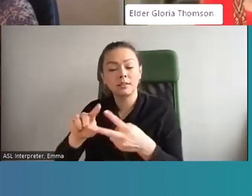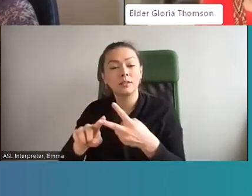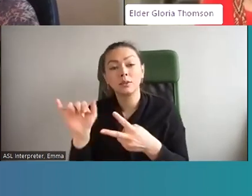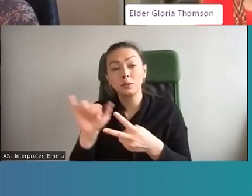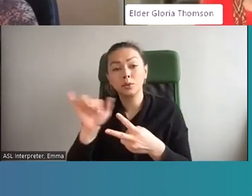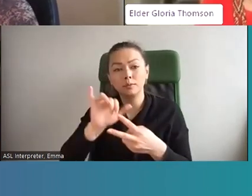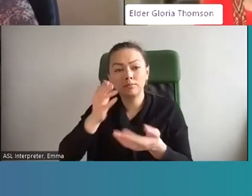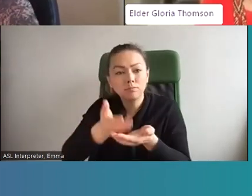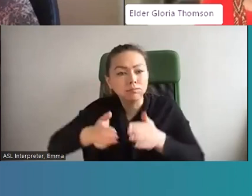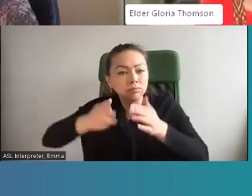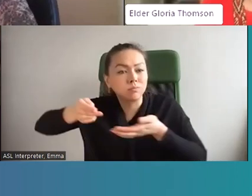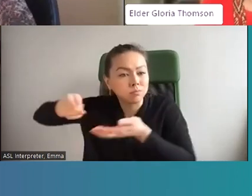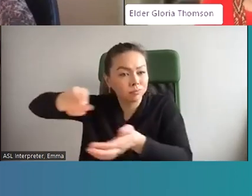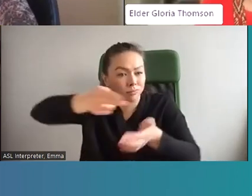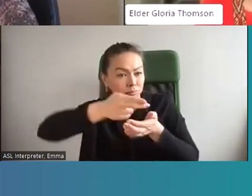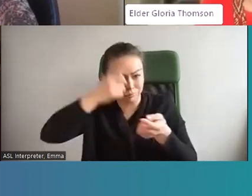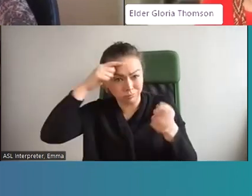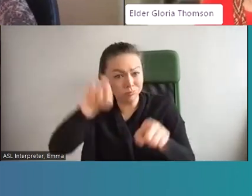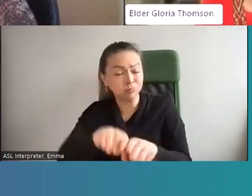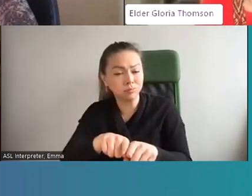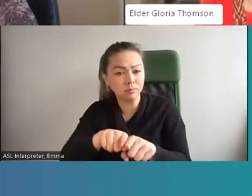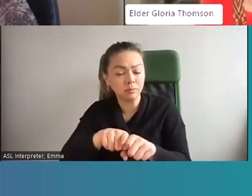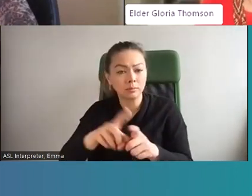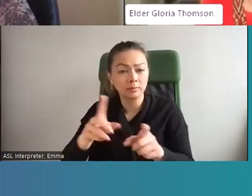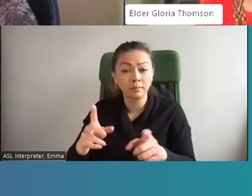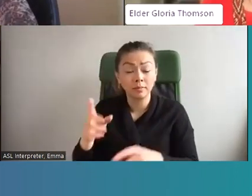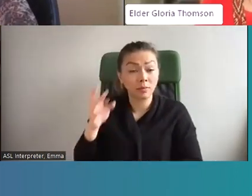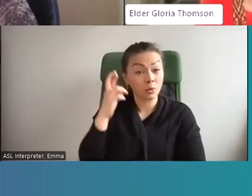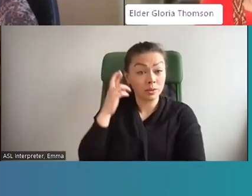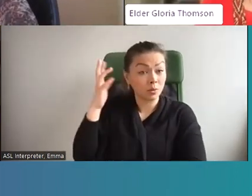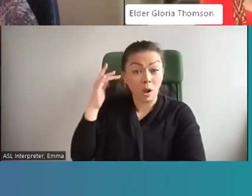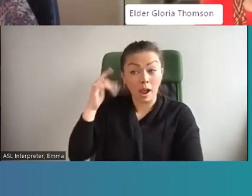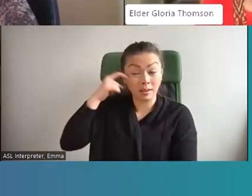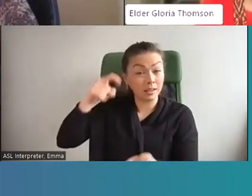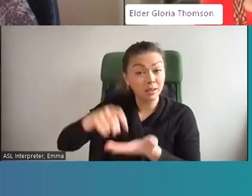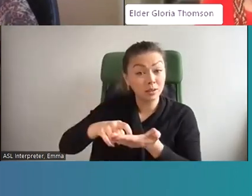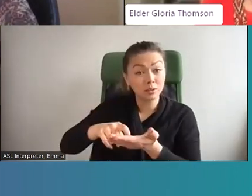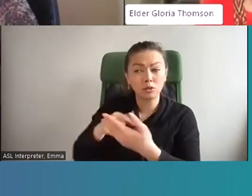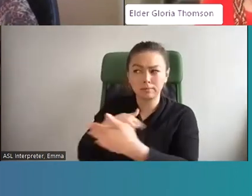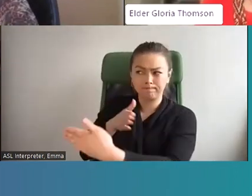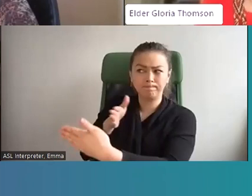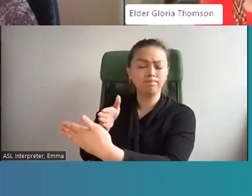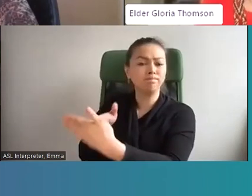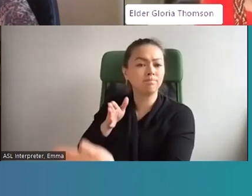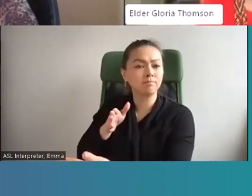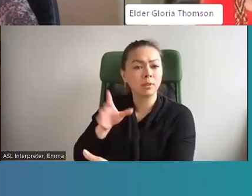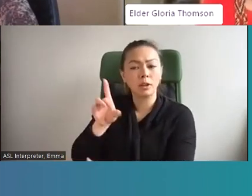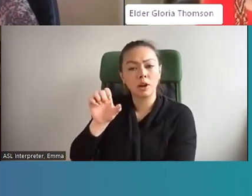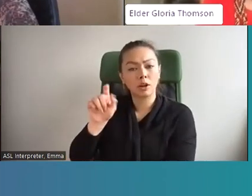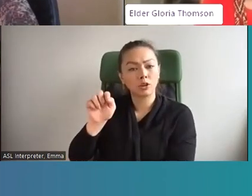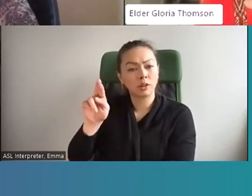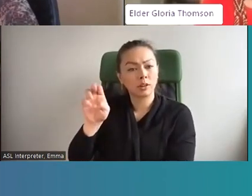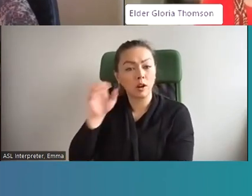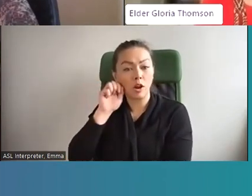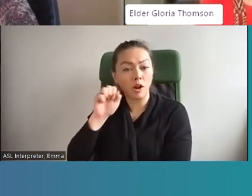We make this acknowledgement to counter the doctrine of discovery and recognize Indigenous land and sovereignty.